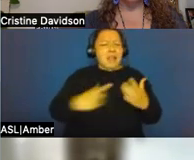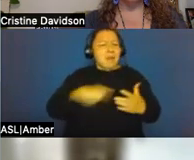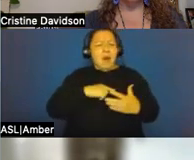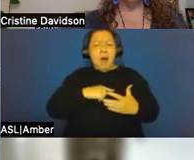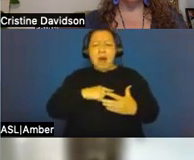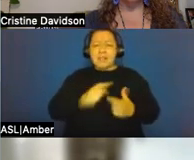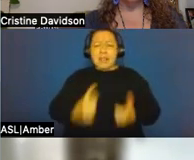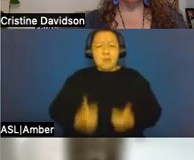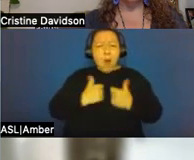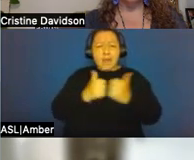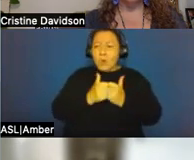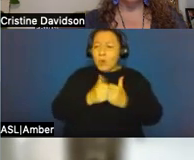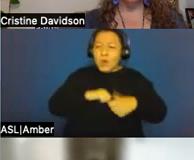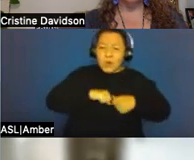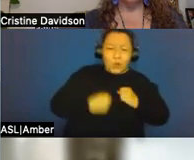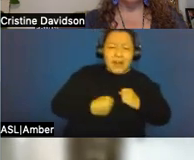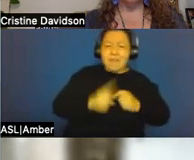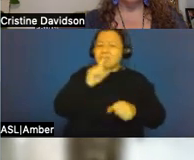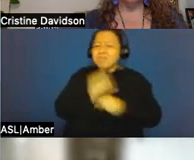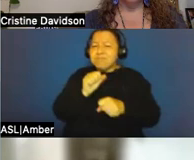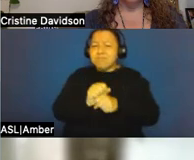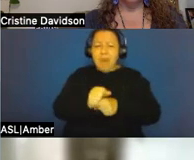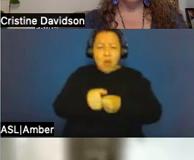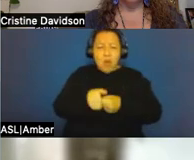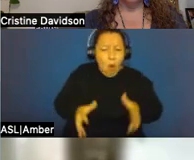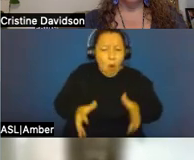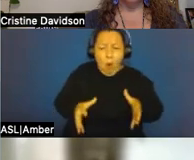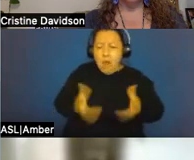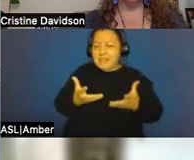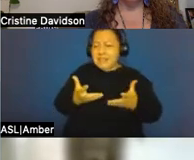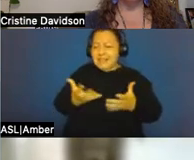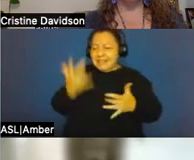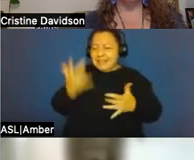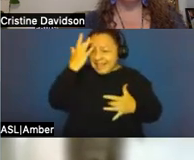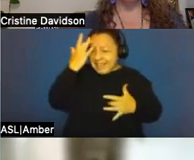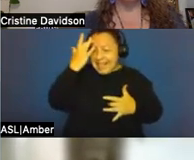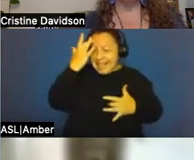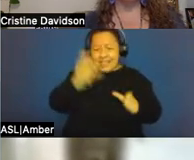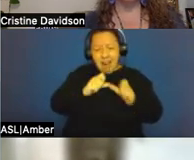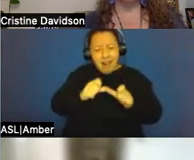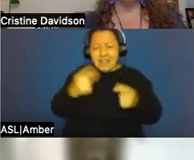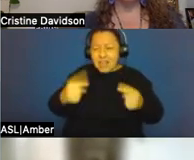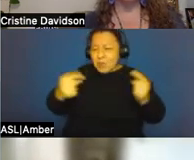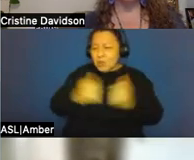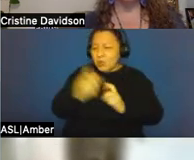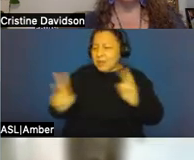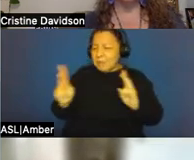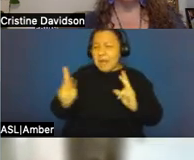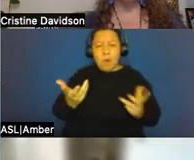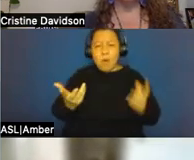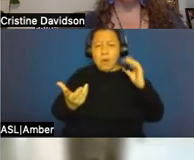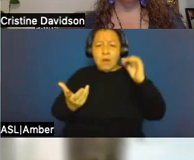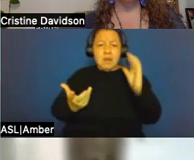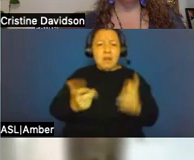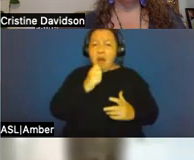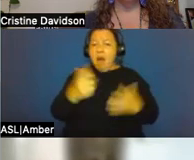with sickness, with illness, with disputes with people, with unhealthy thoughts and